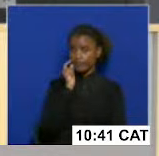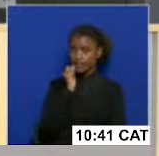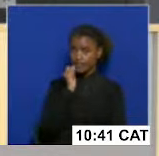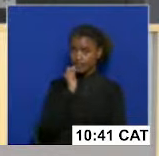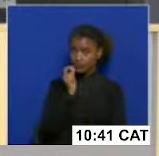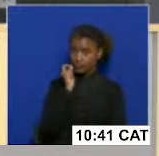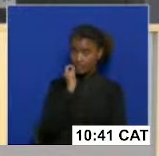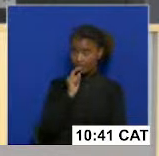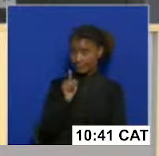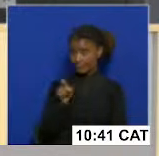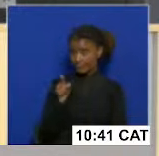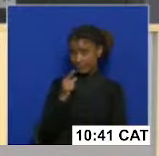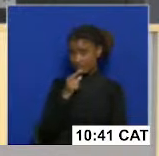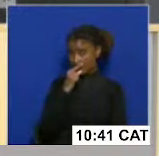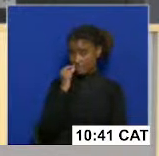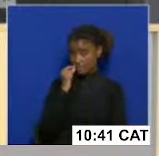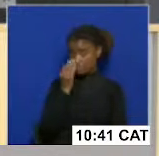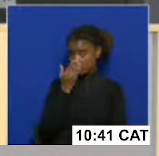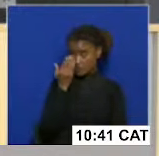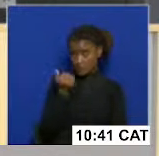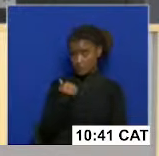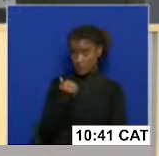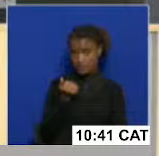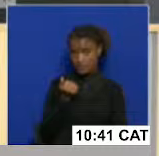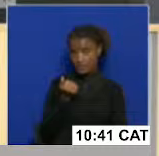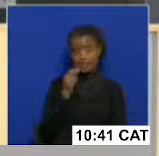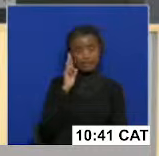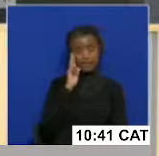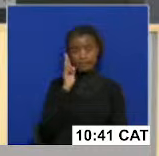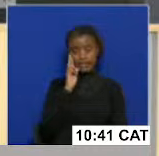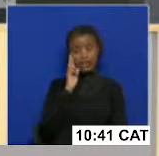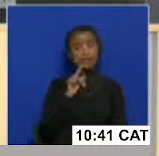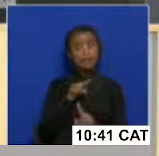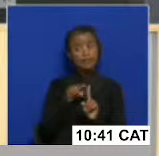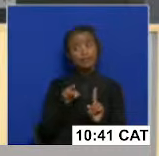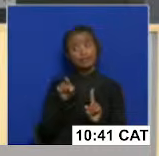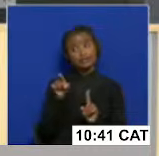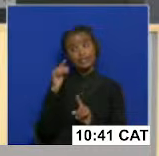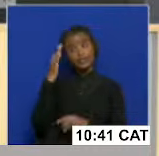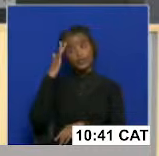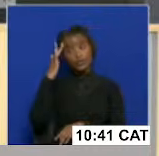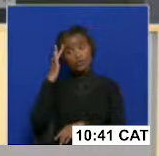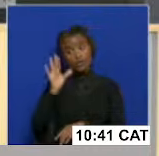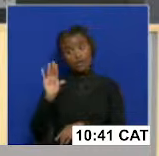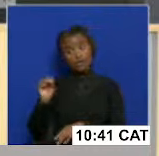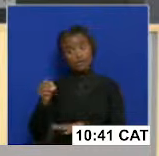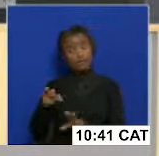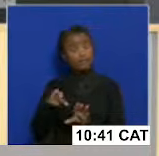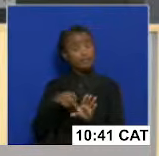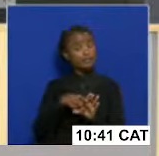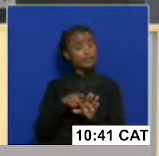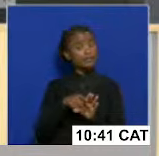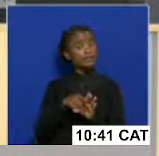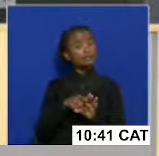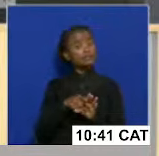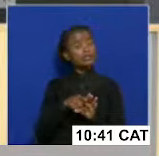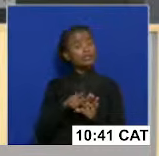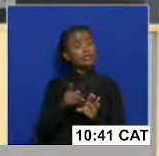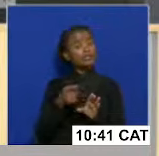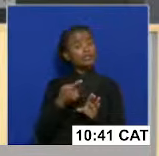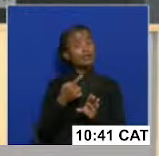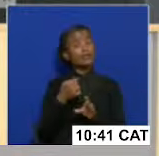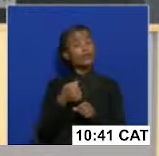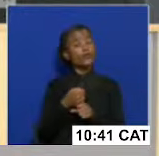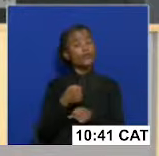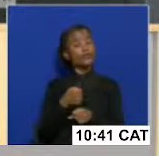know that what he was being asked to participate in was an operation that was not